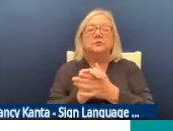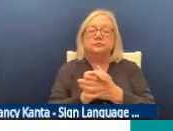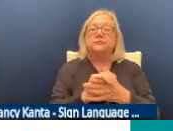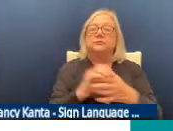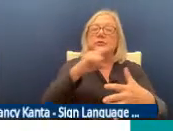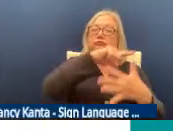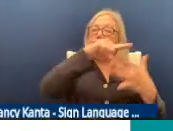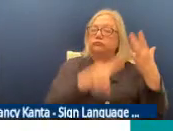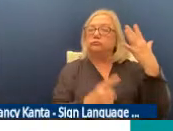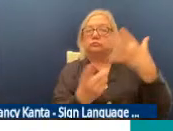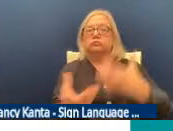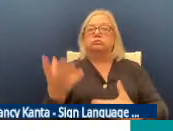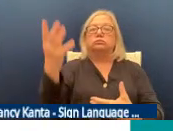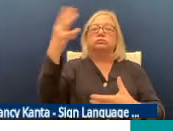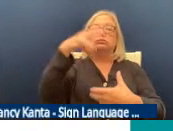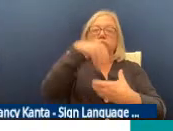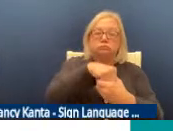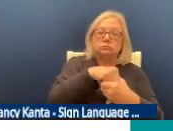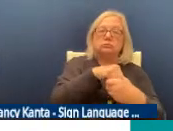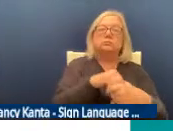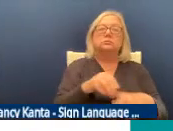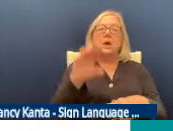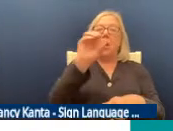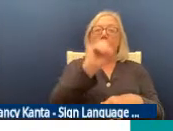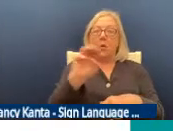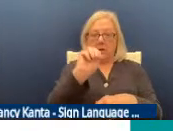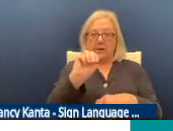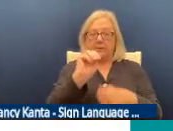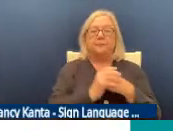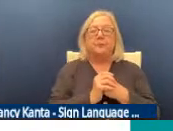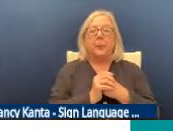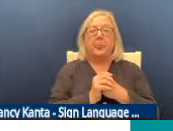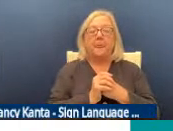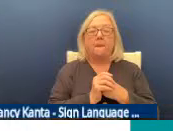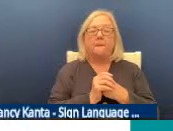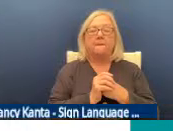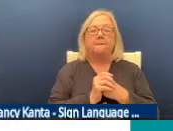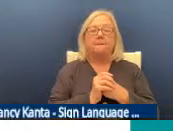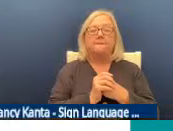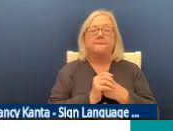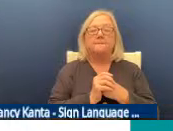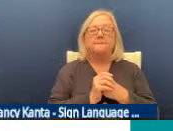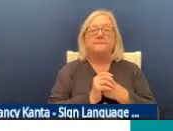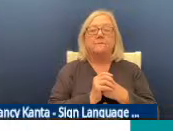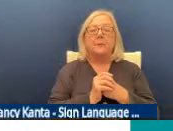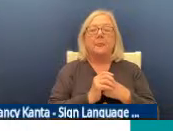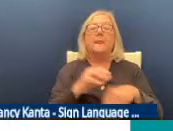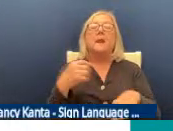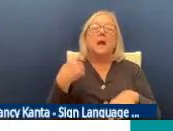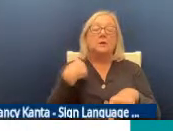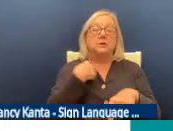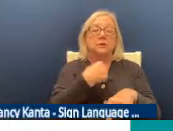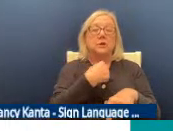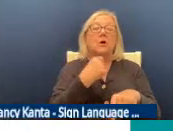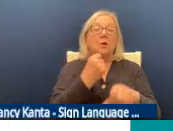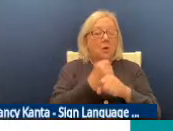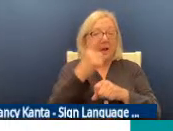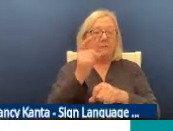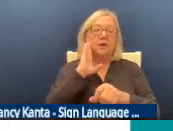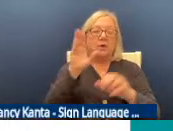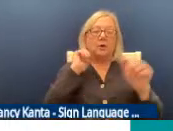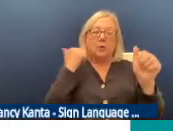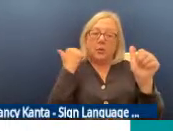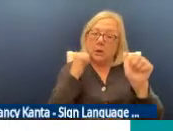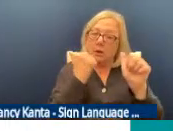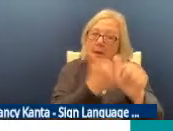into O&M. We're working on our estimates, and we'll continue to update those actually each year as well, and we'll go